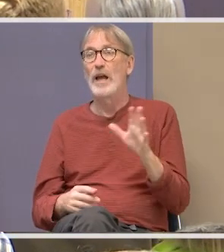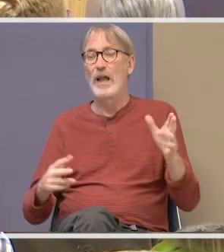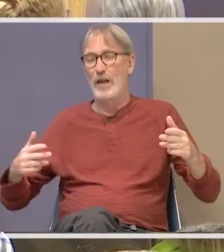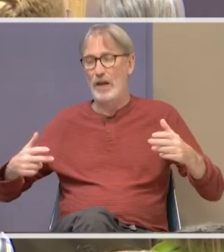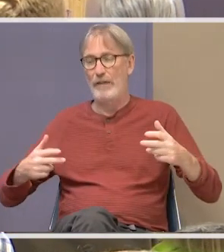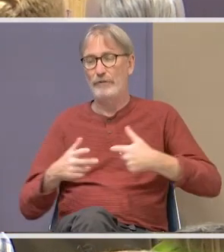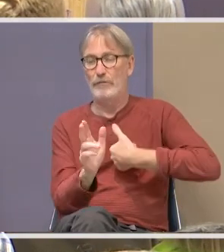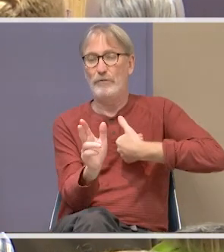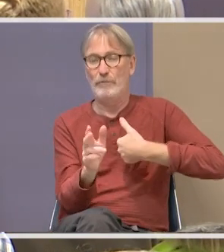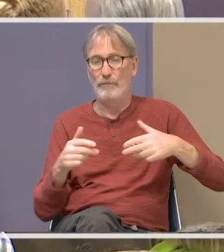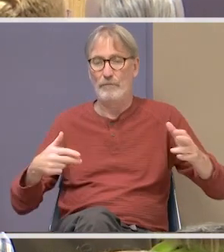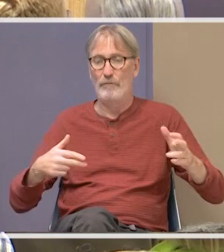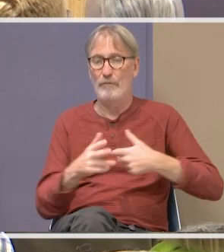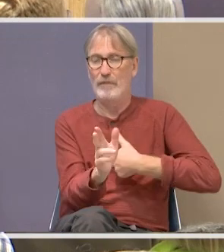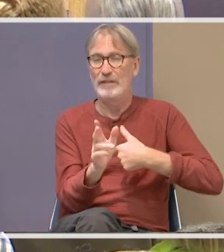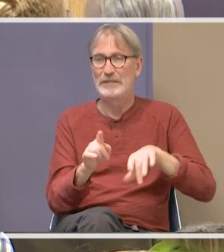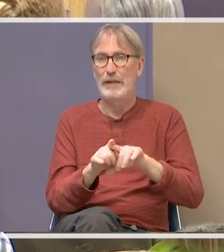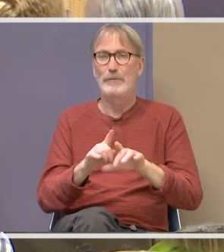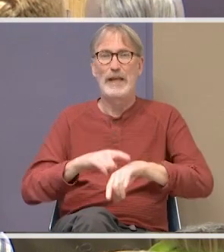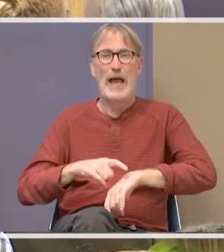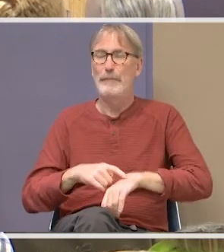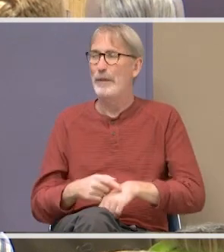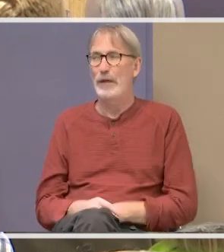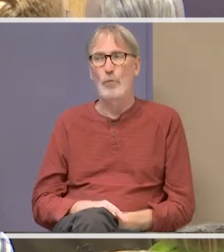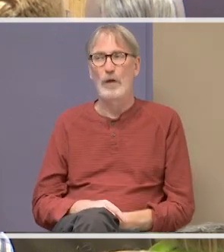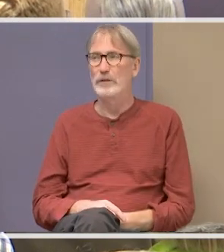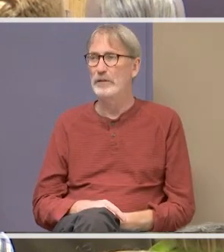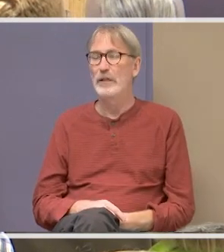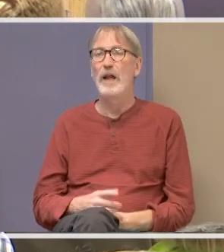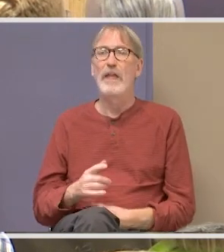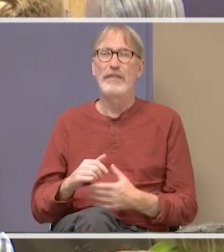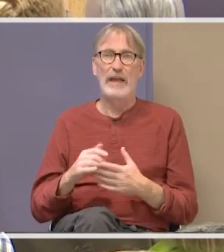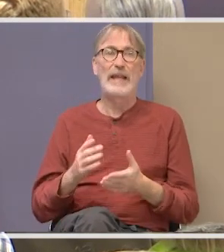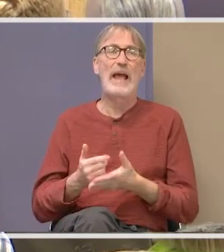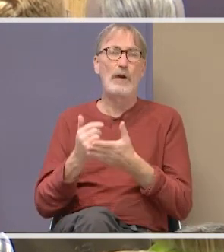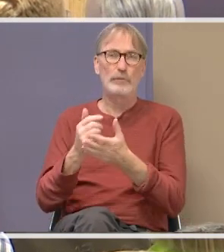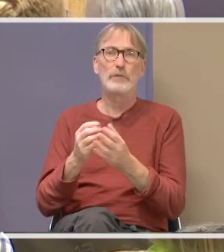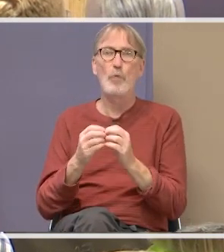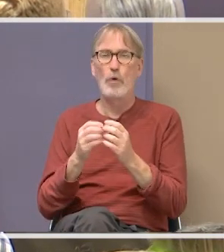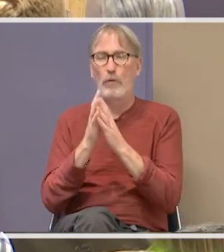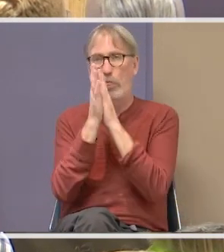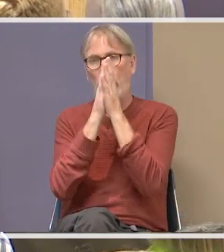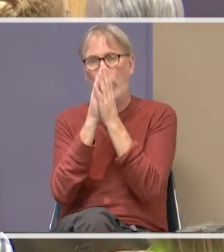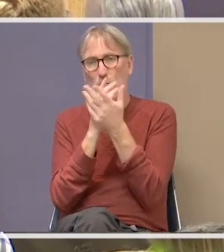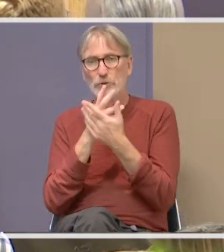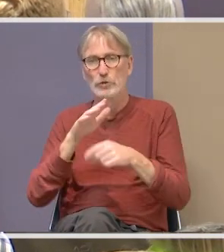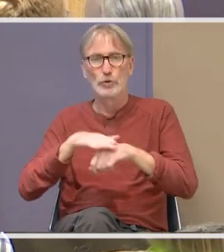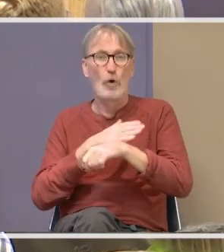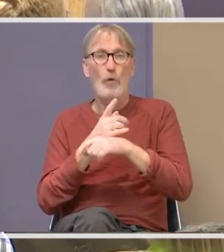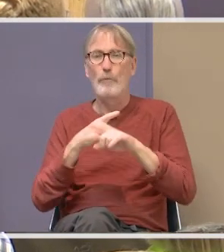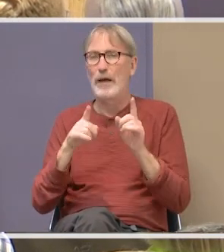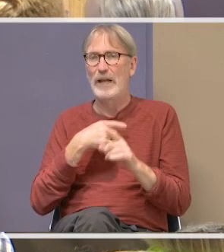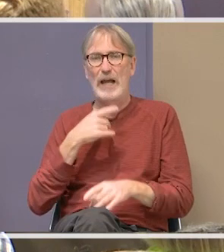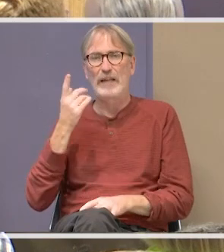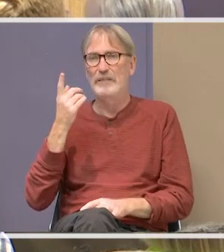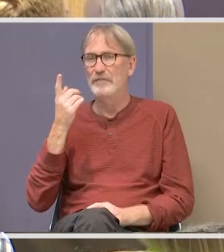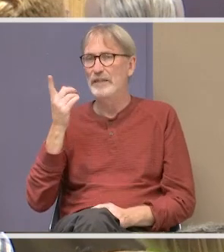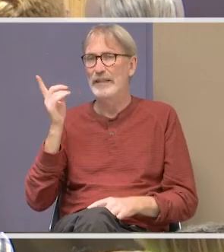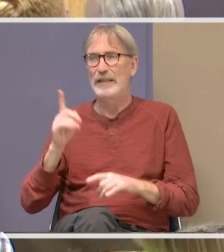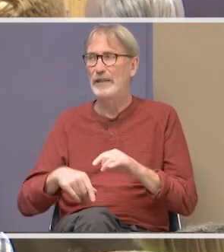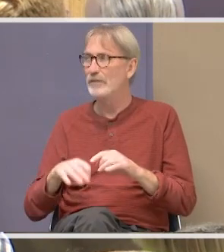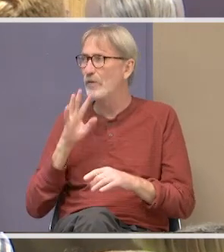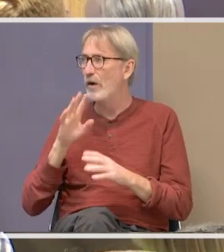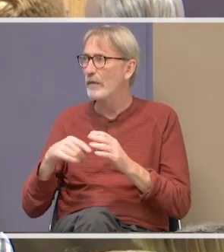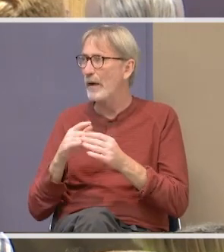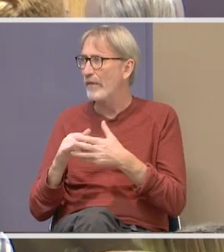go at the same time and then enter their respective lanes. It helps congestion, but that's something I do not care for that in any